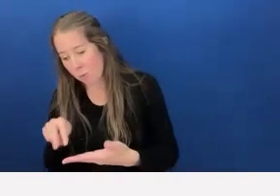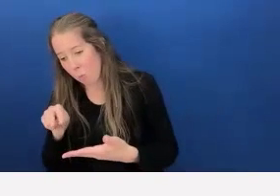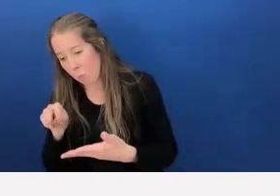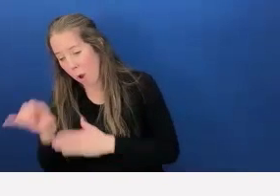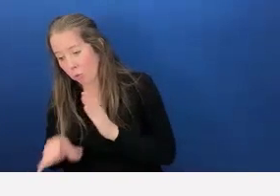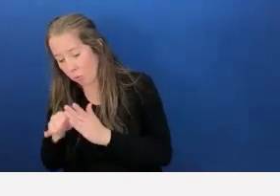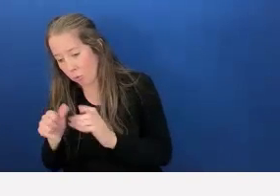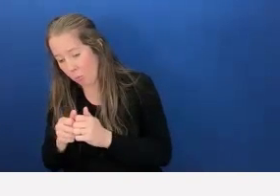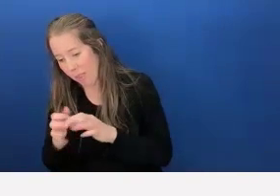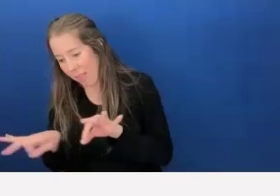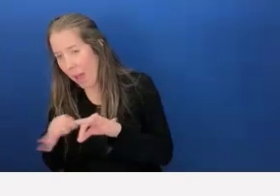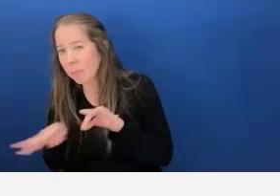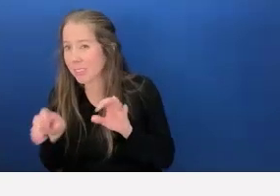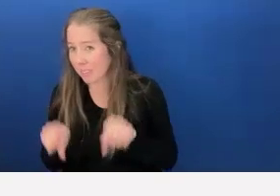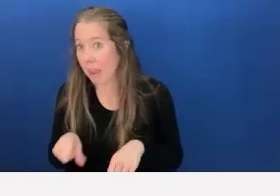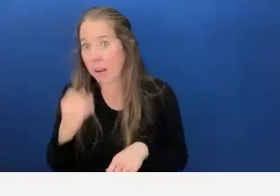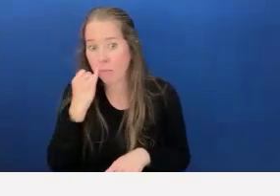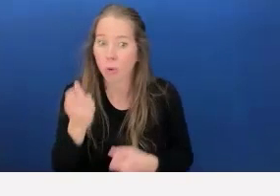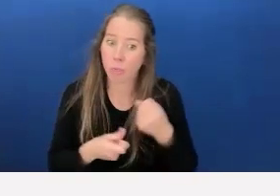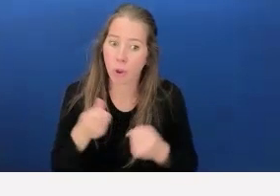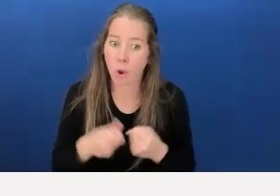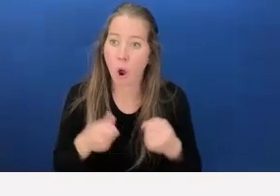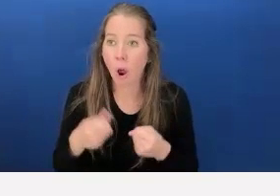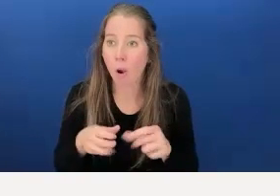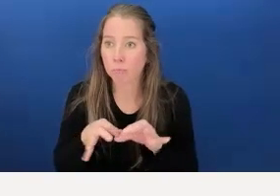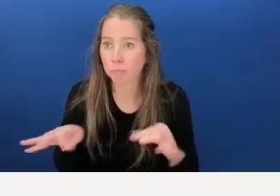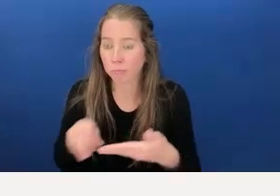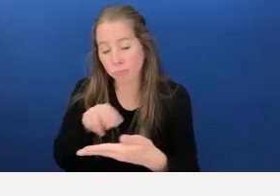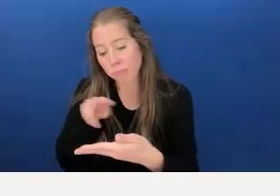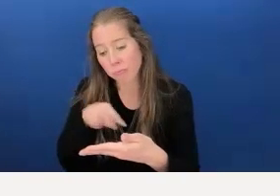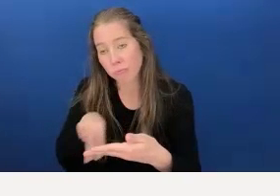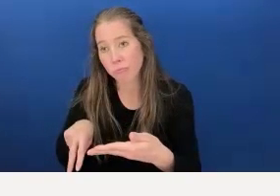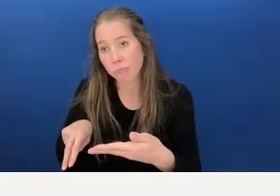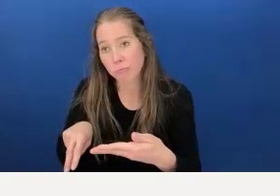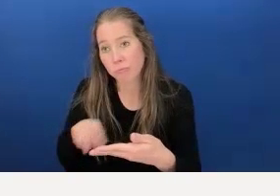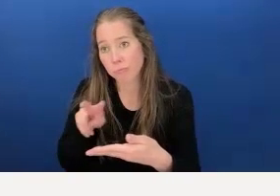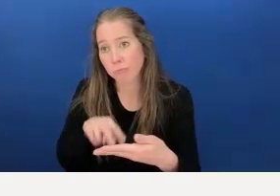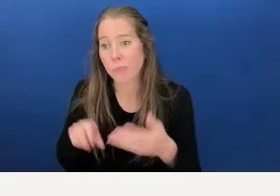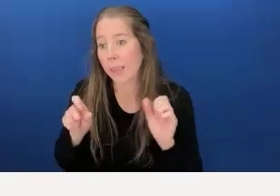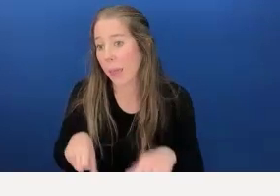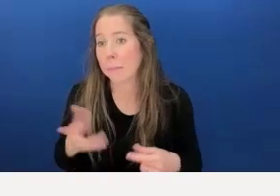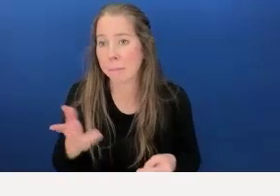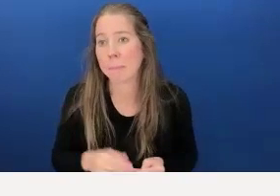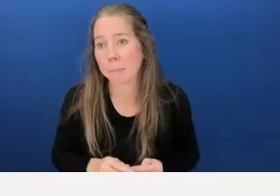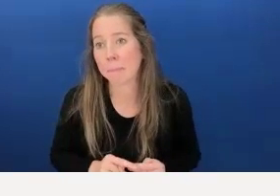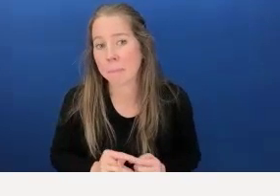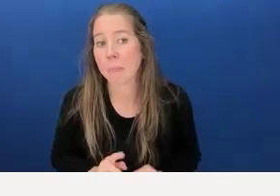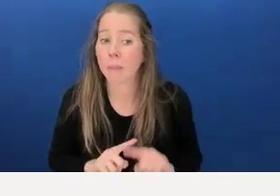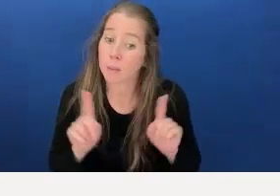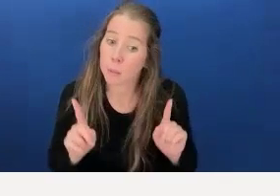can, if you're in the car, you can continue to listen to it.